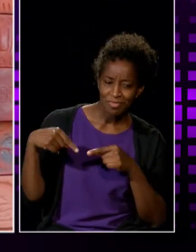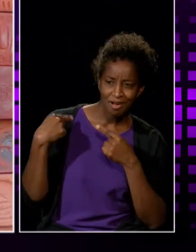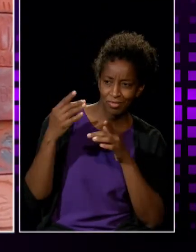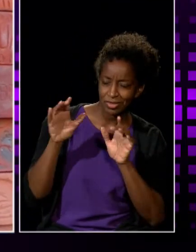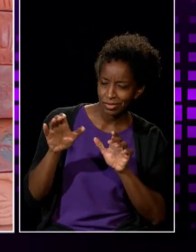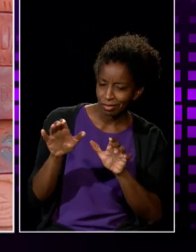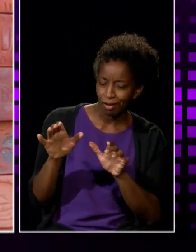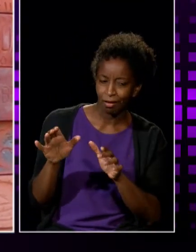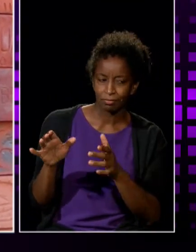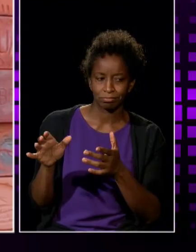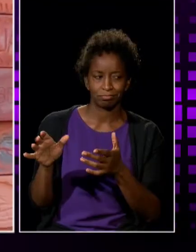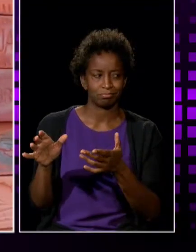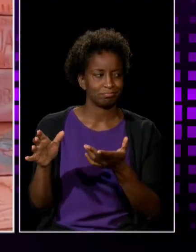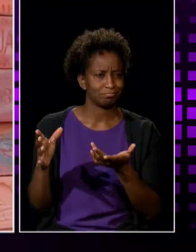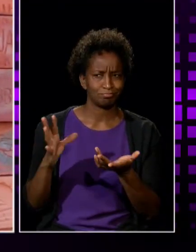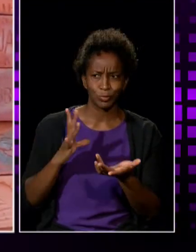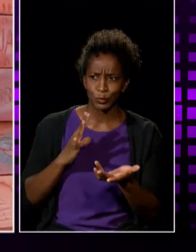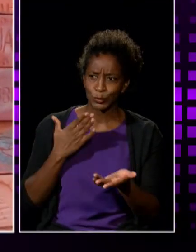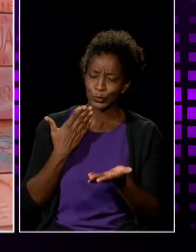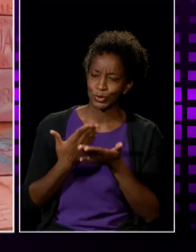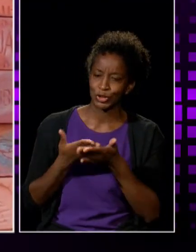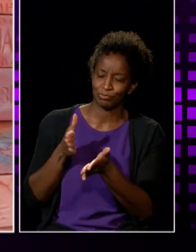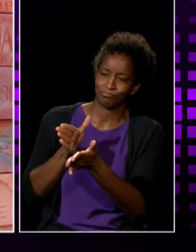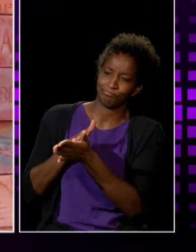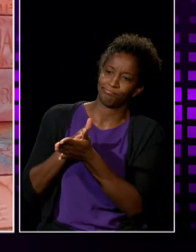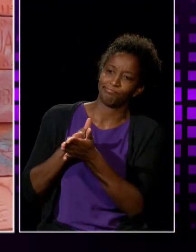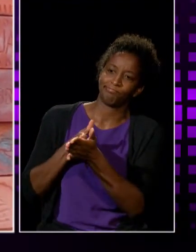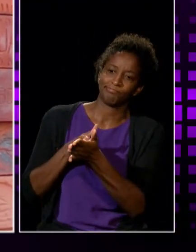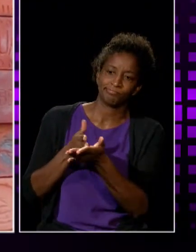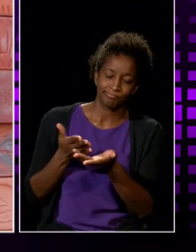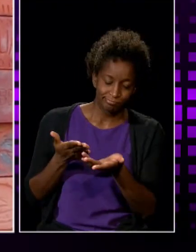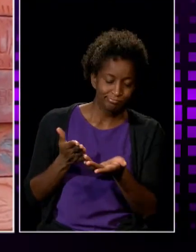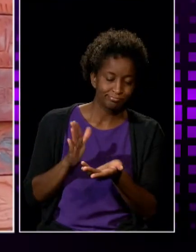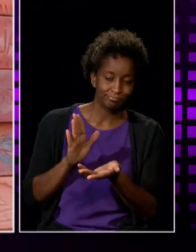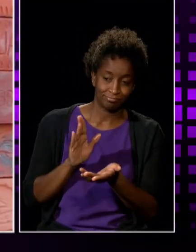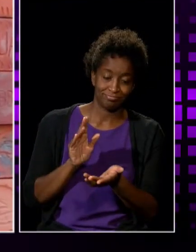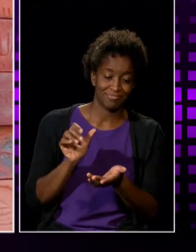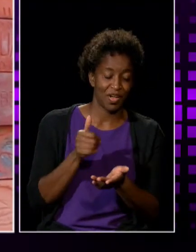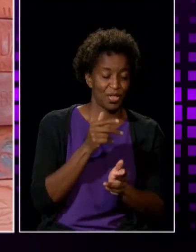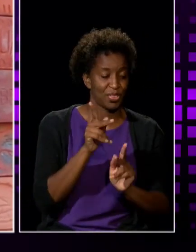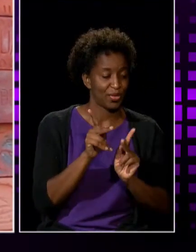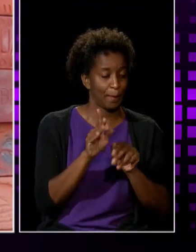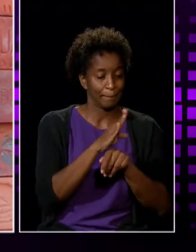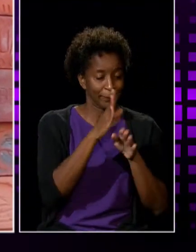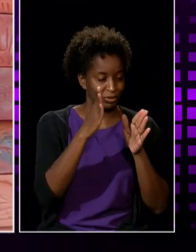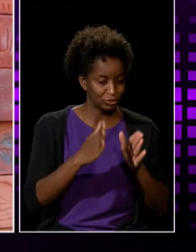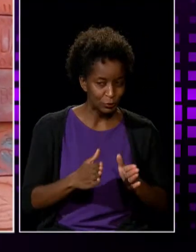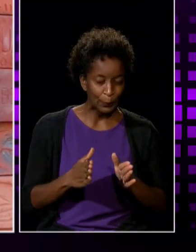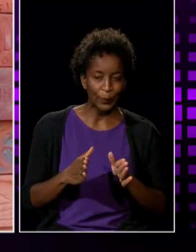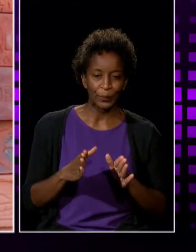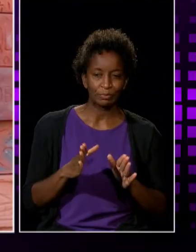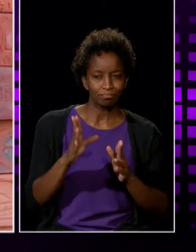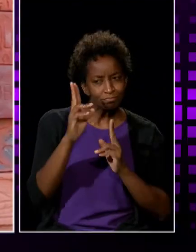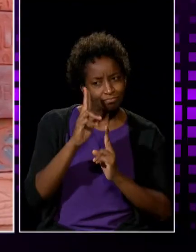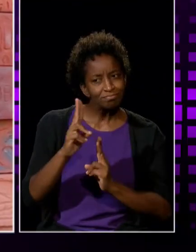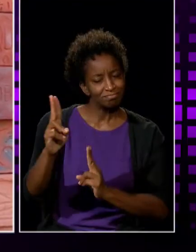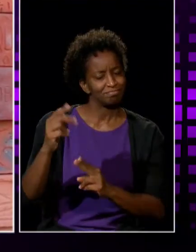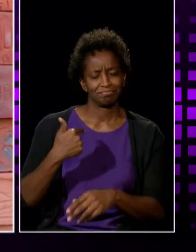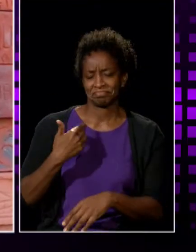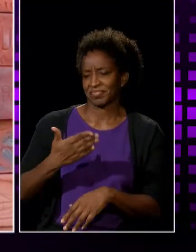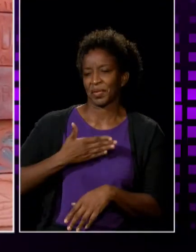and that she was given this opportunity, and